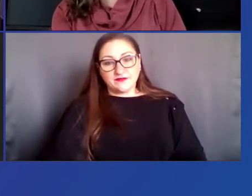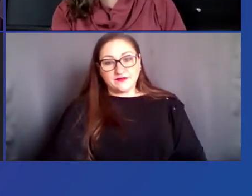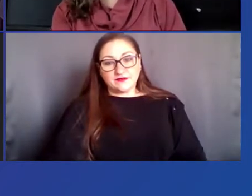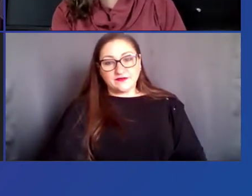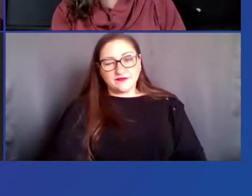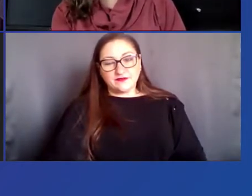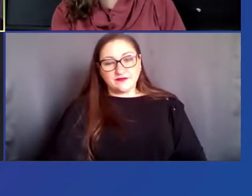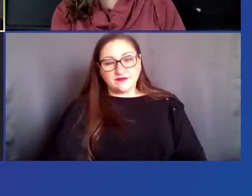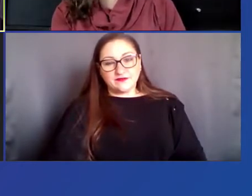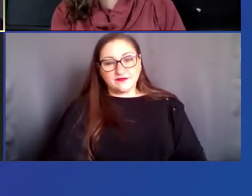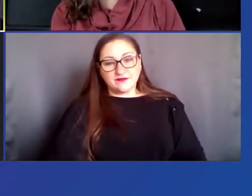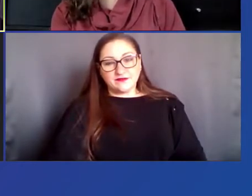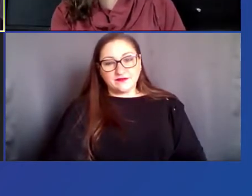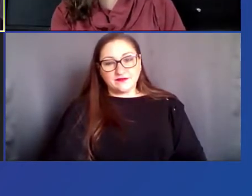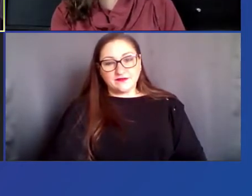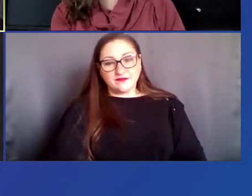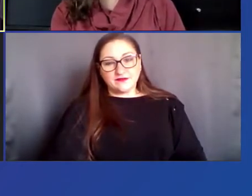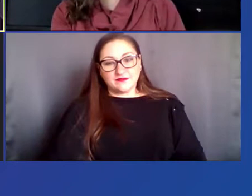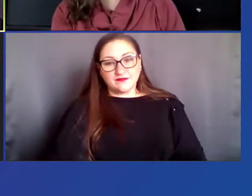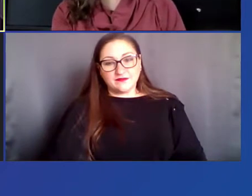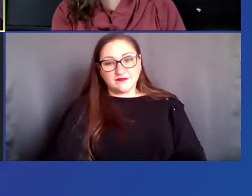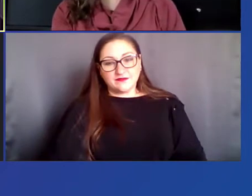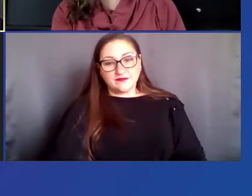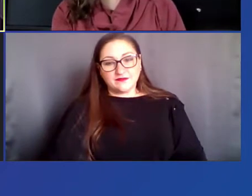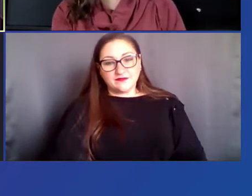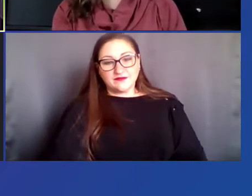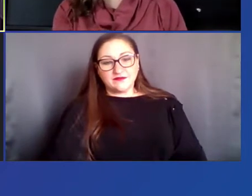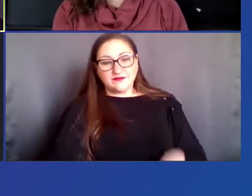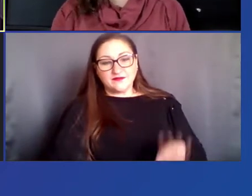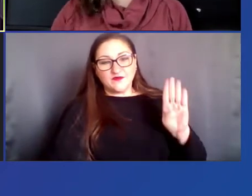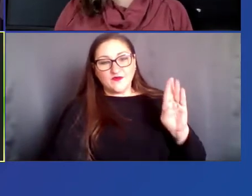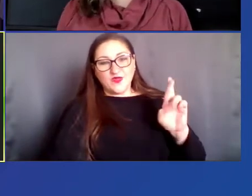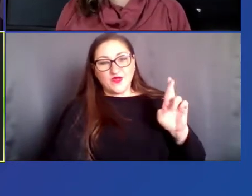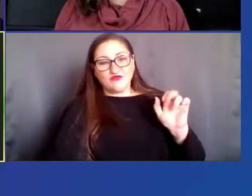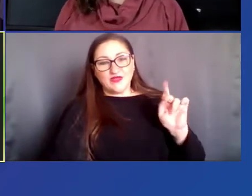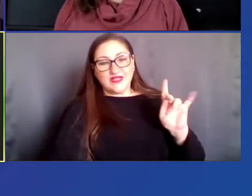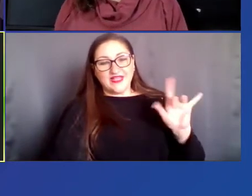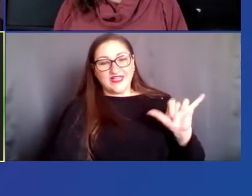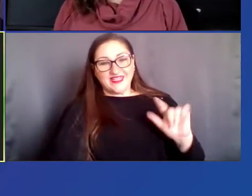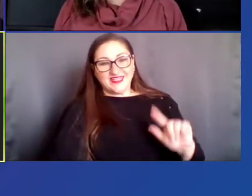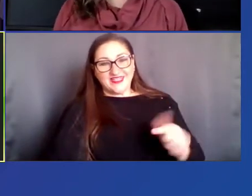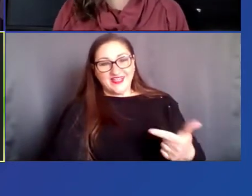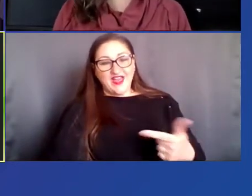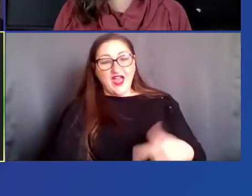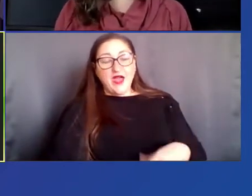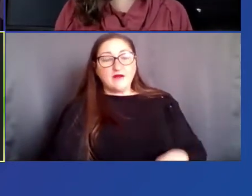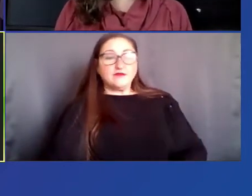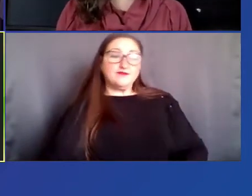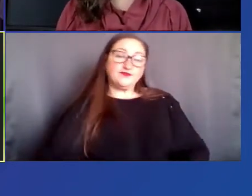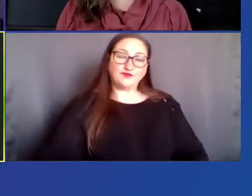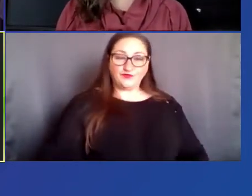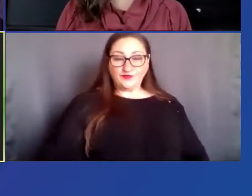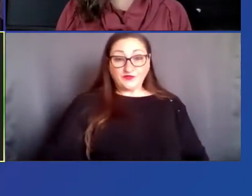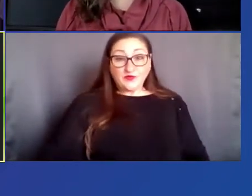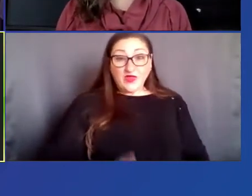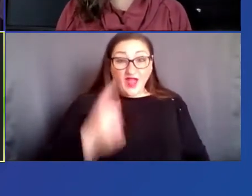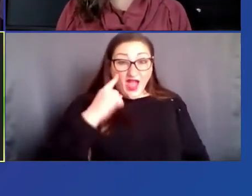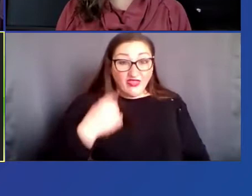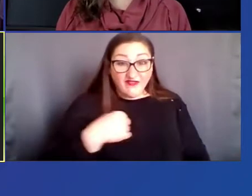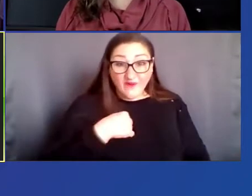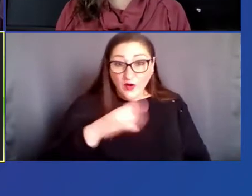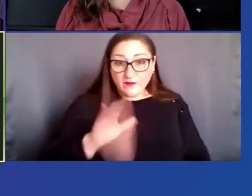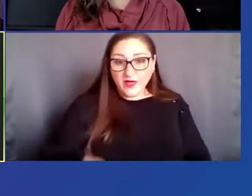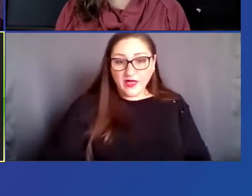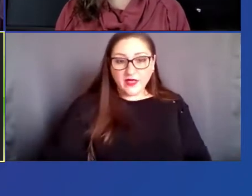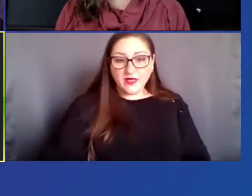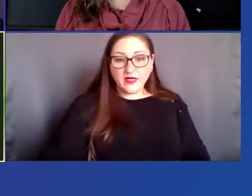Britt, you can go. Britt, go for it. Okay. I think for me is